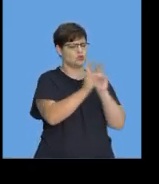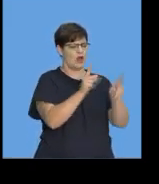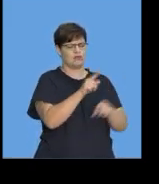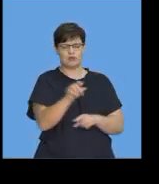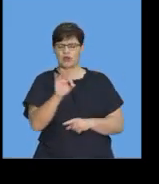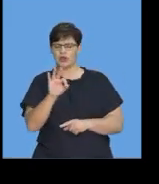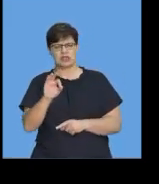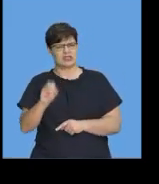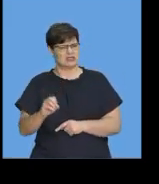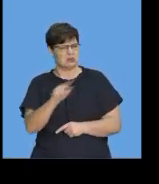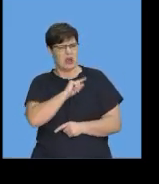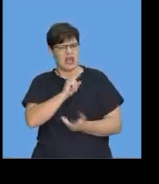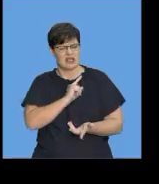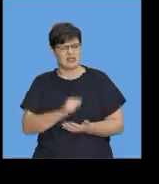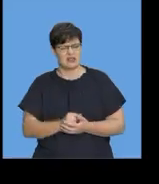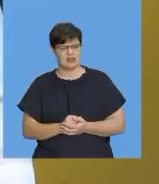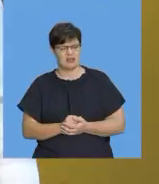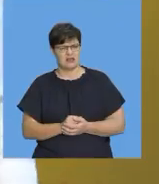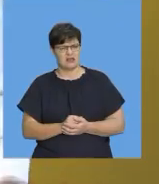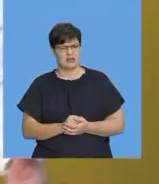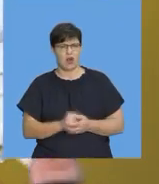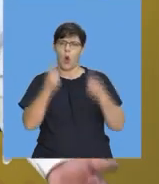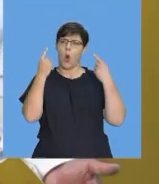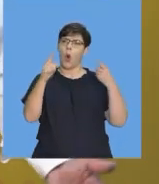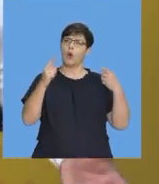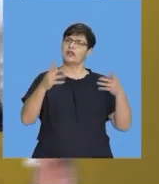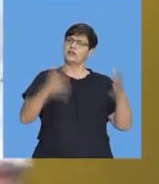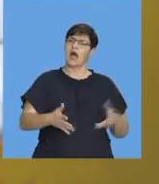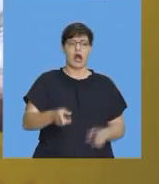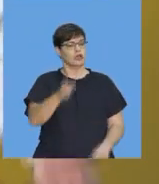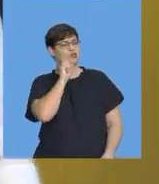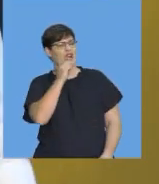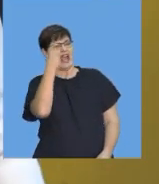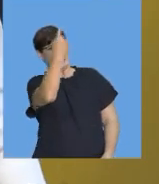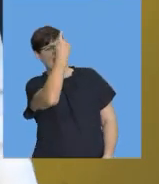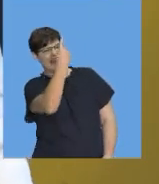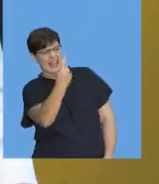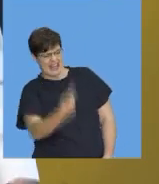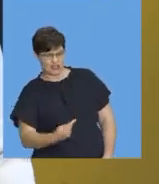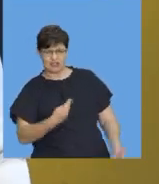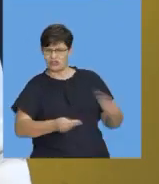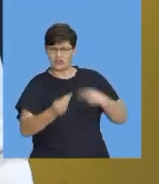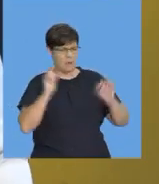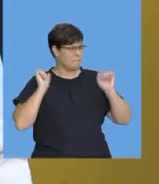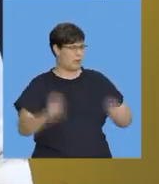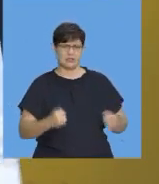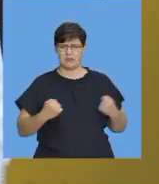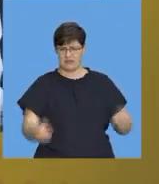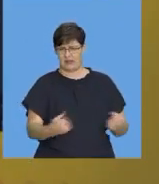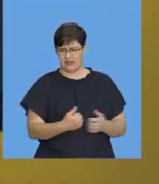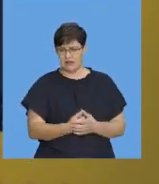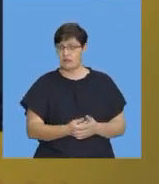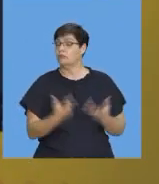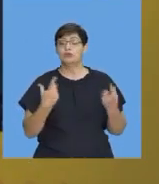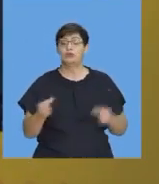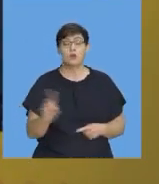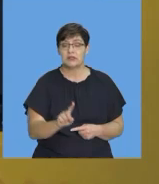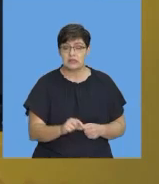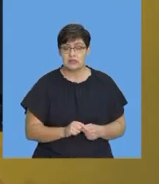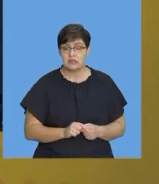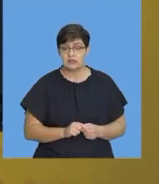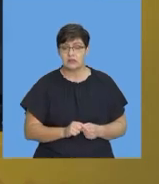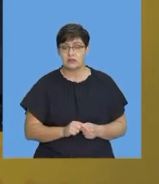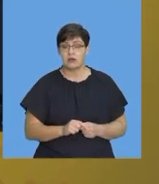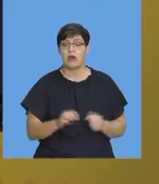are not expected to check every transaction. It's not possible. So what do? It's called